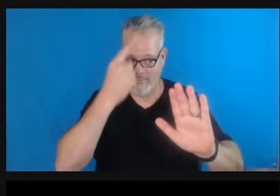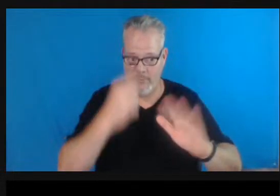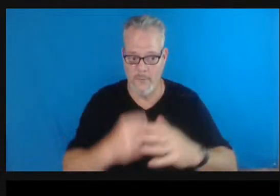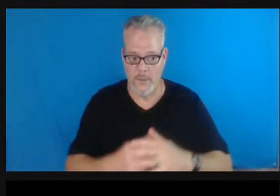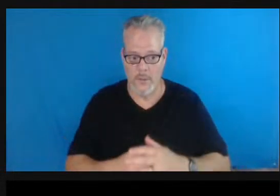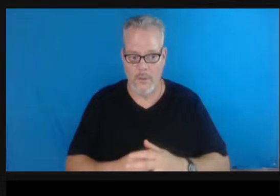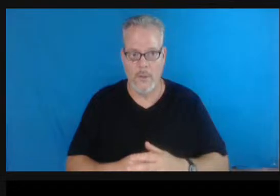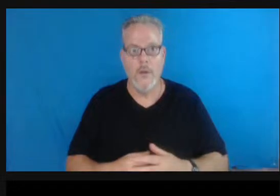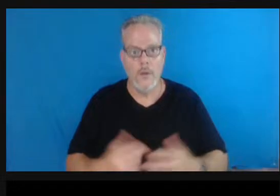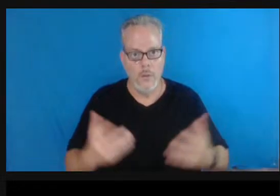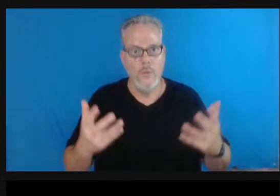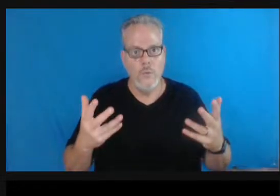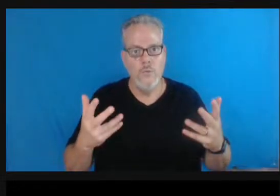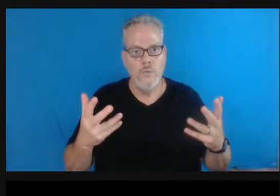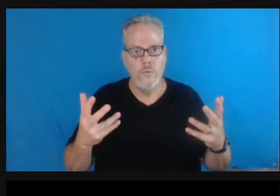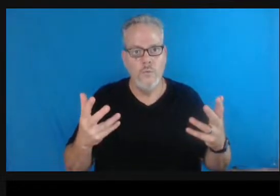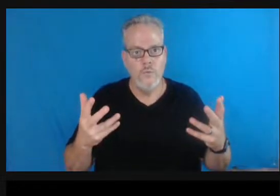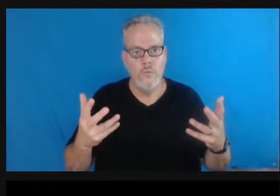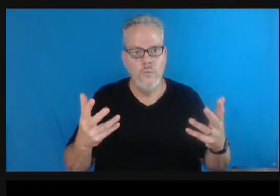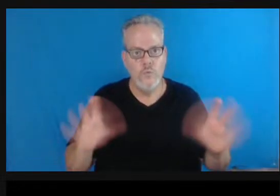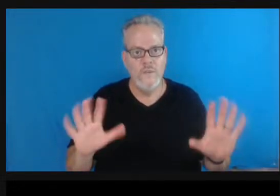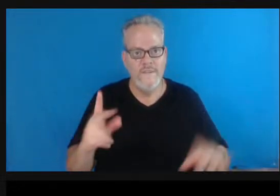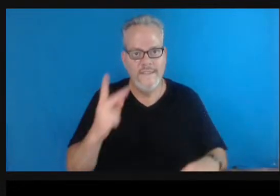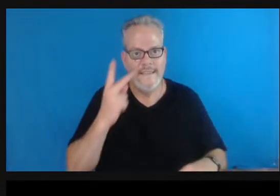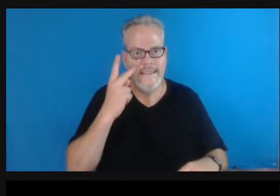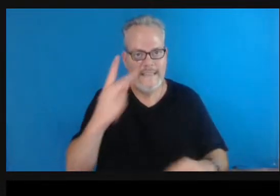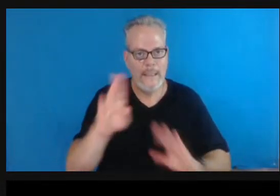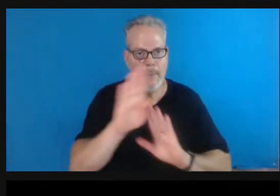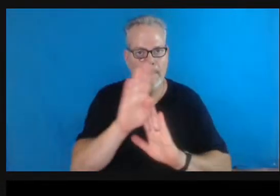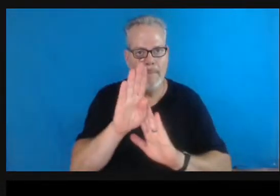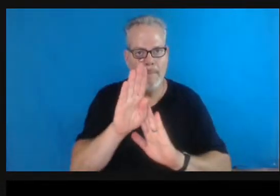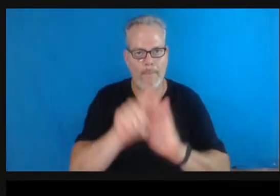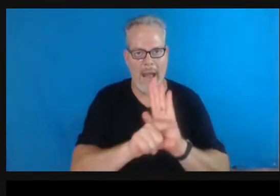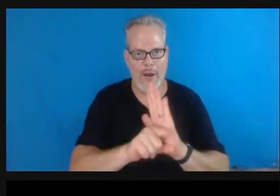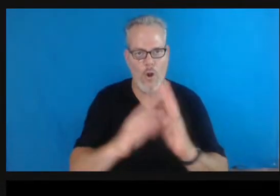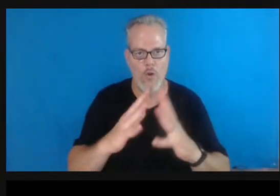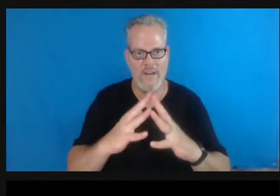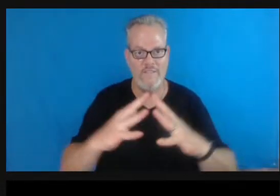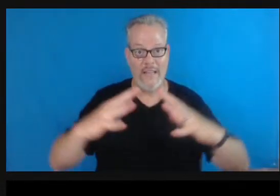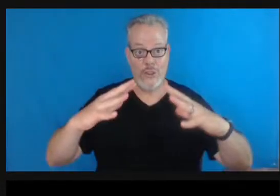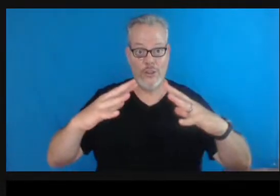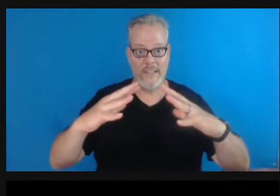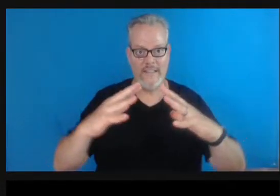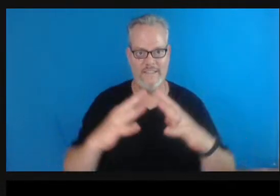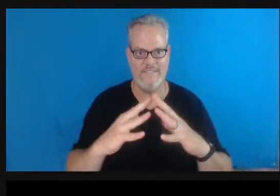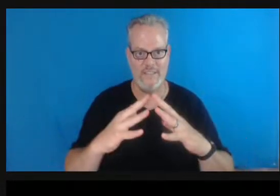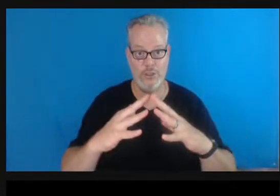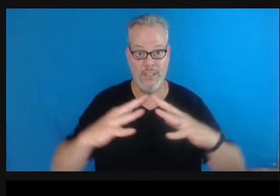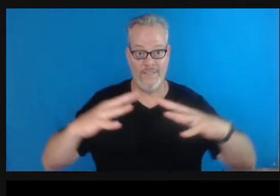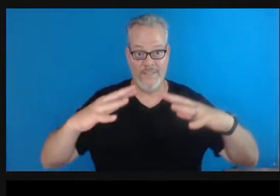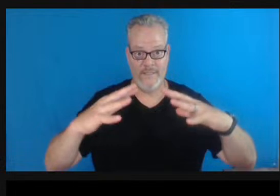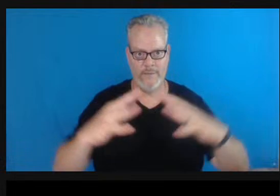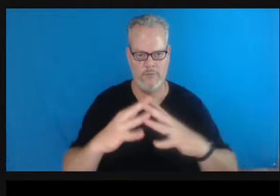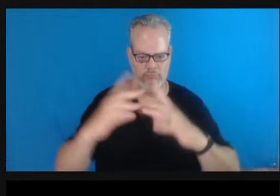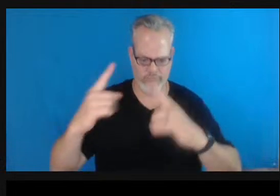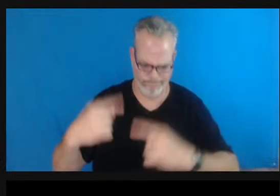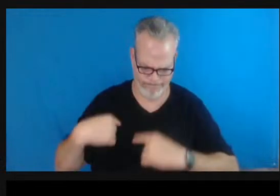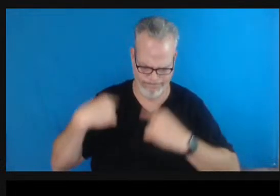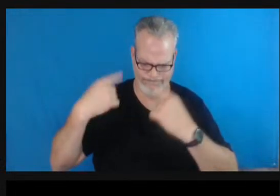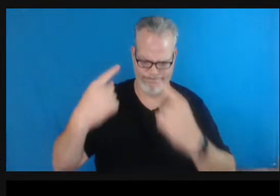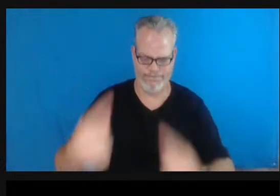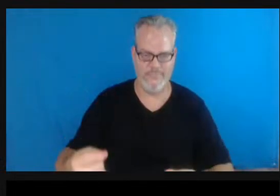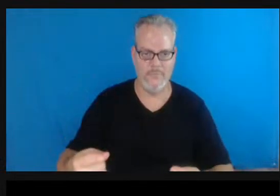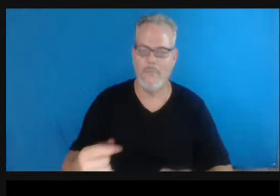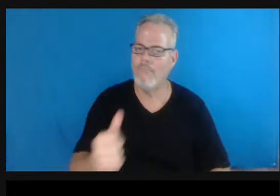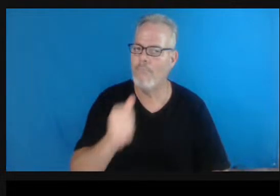we've seen background deflation inflation events at the summit of Kīlauea for a long time. We've not been seeing them